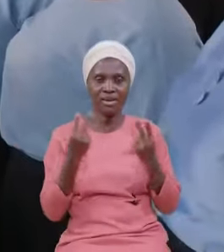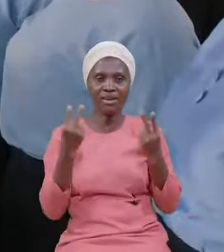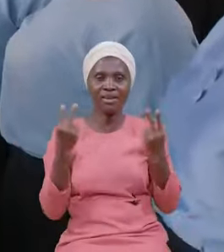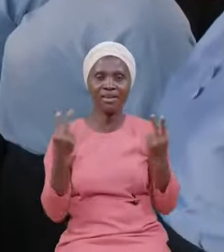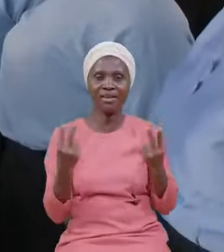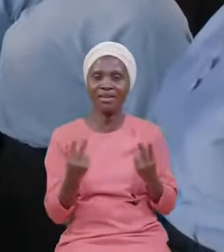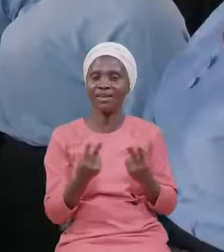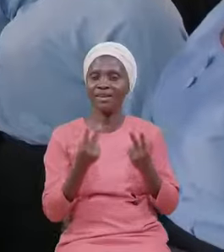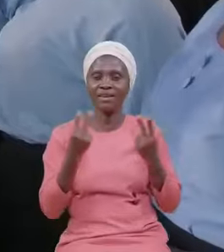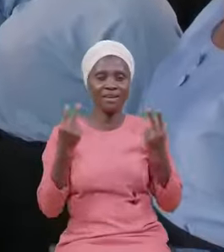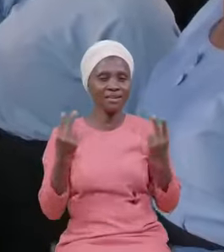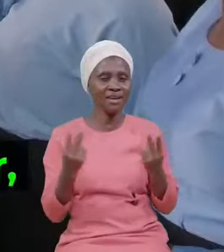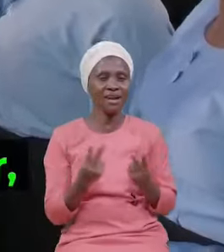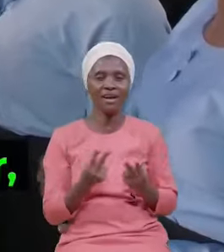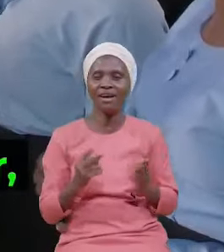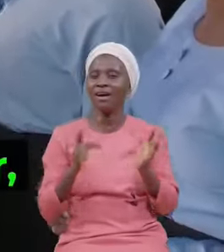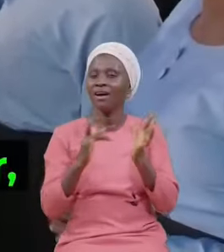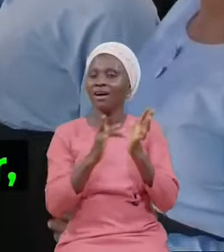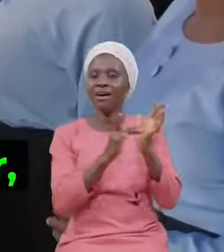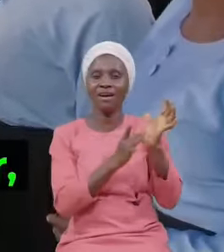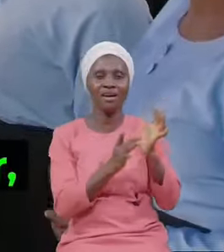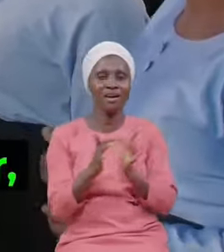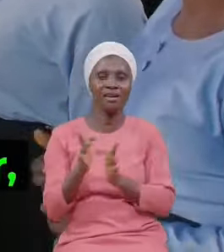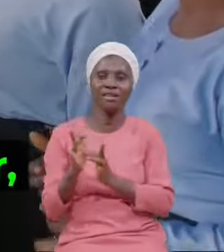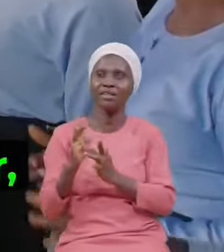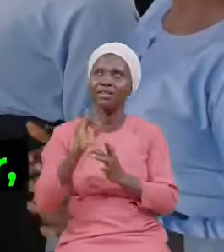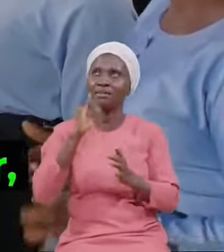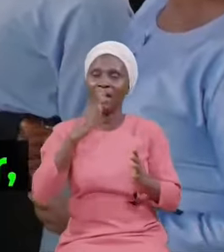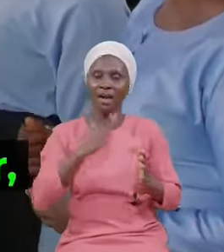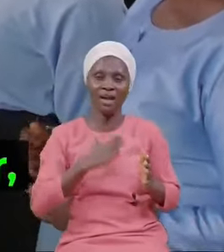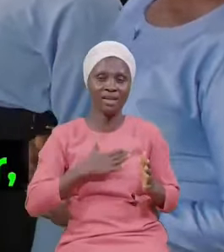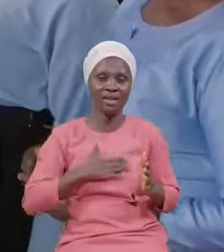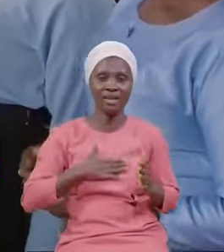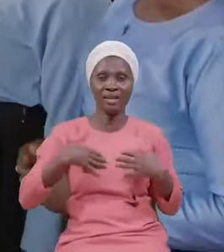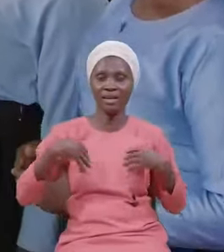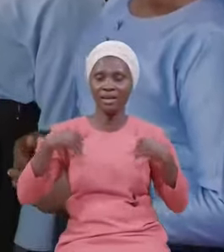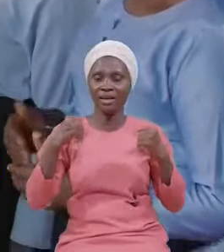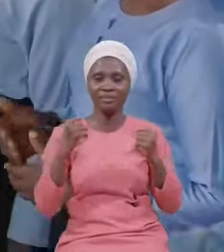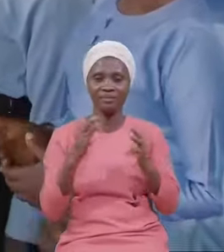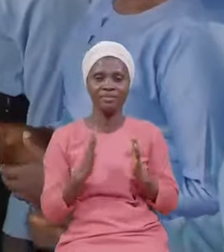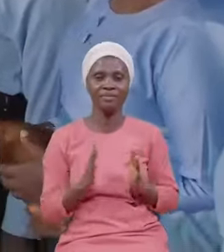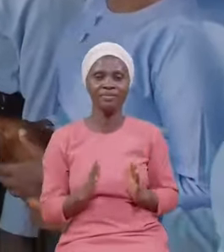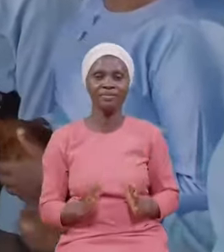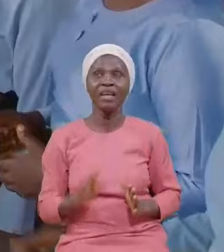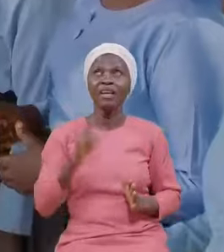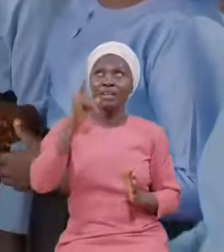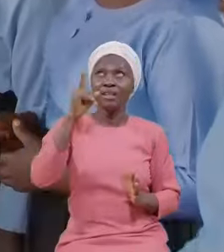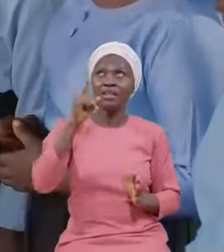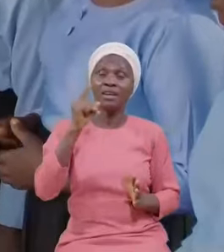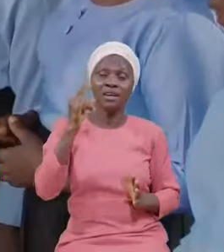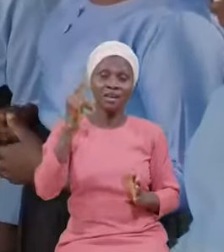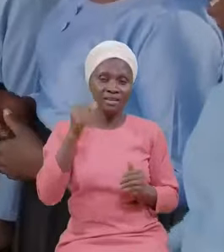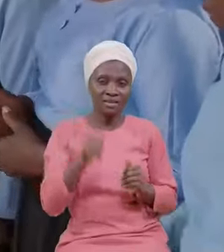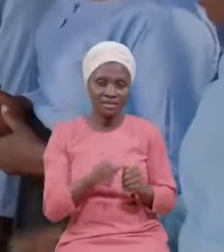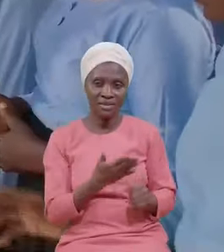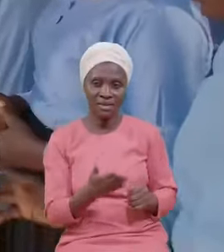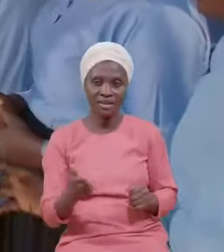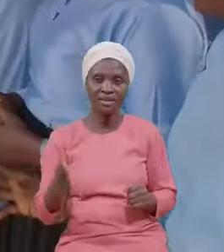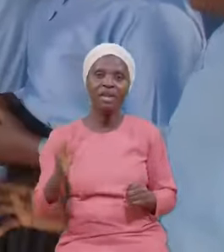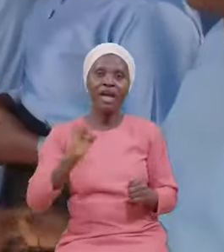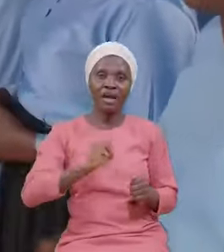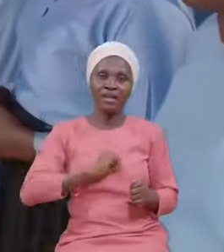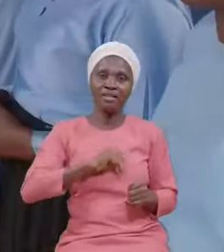oh Jesus Jesus Is My Healer he everything